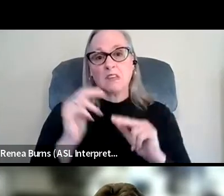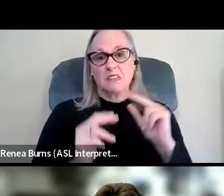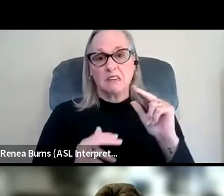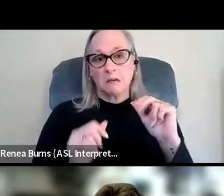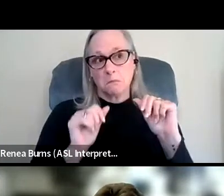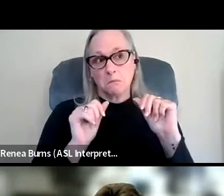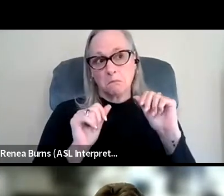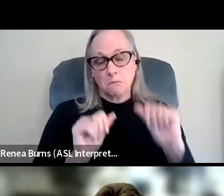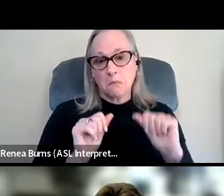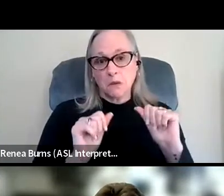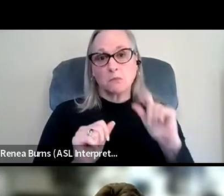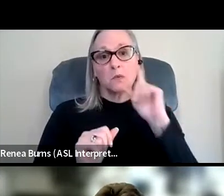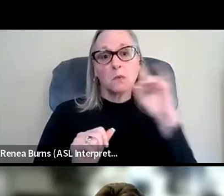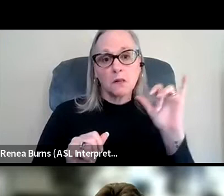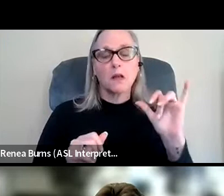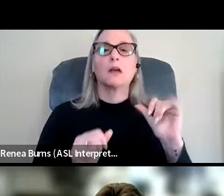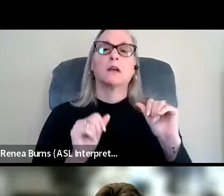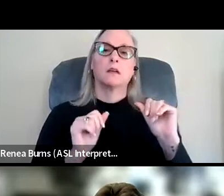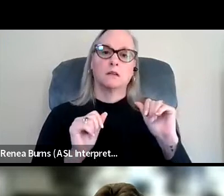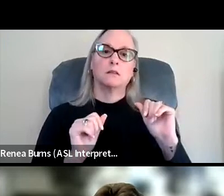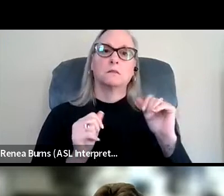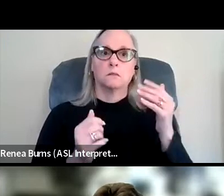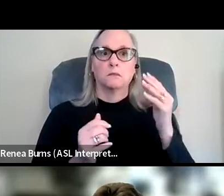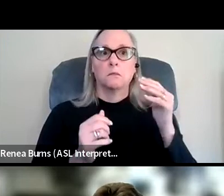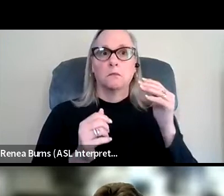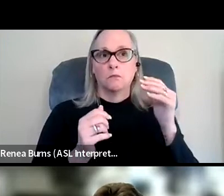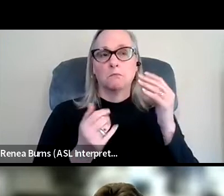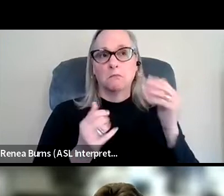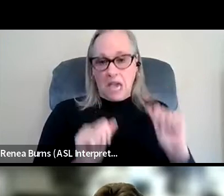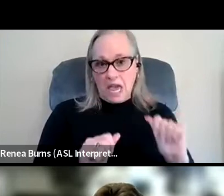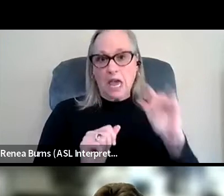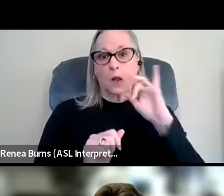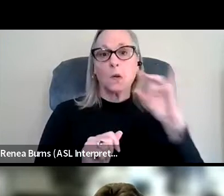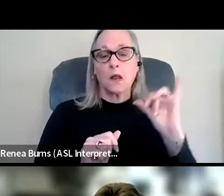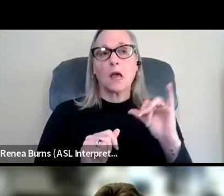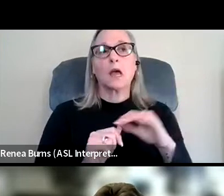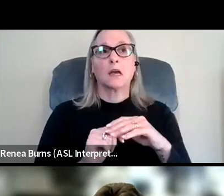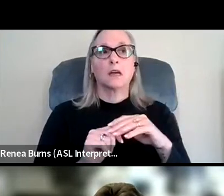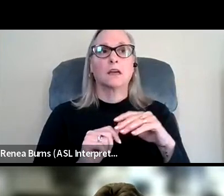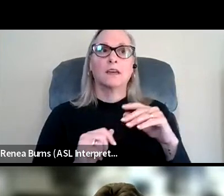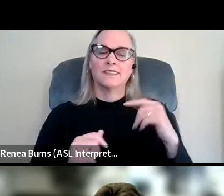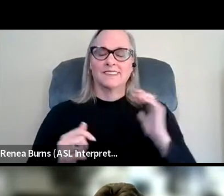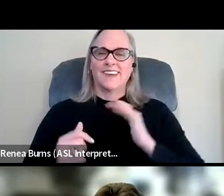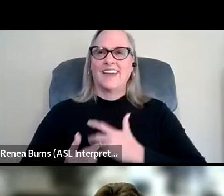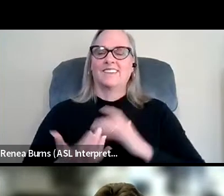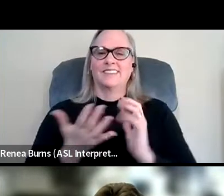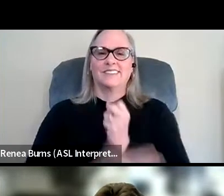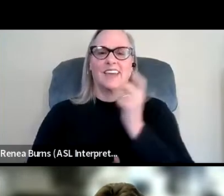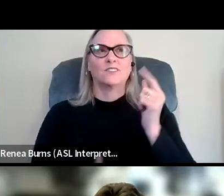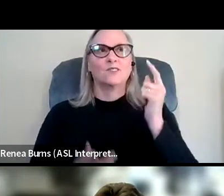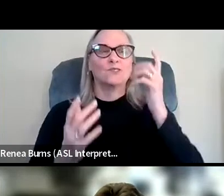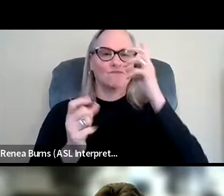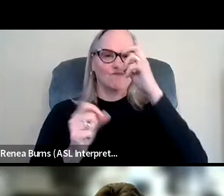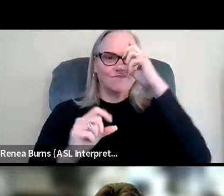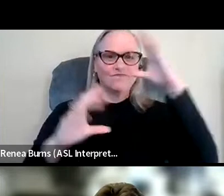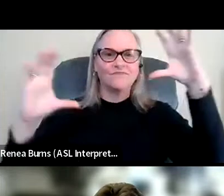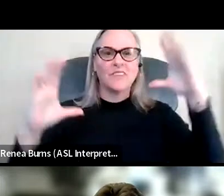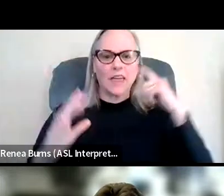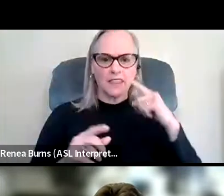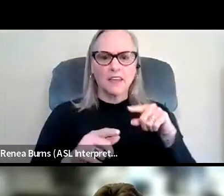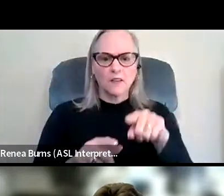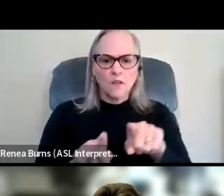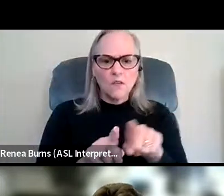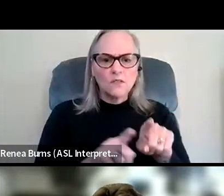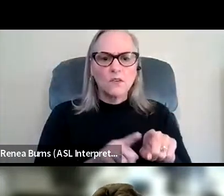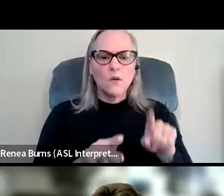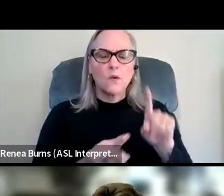like, and they'll go over what those caveats are. And it's a chance to dream, and I think we've activated the Q&A portion.